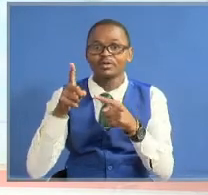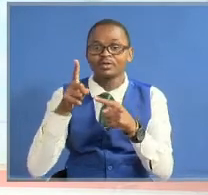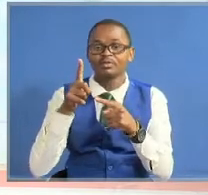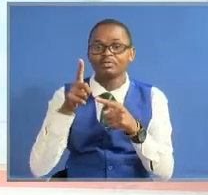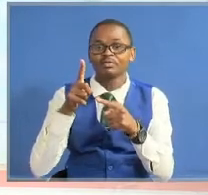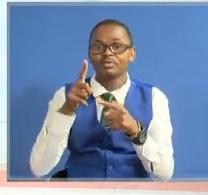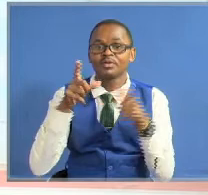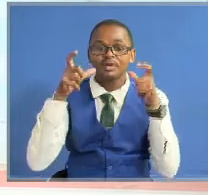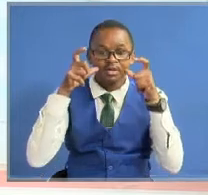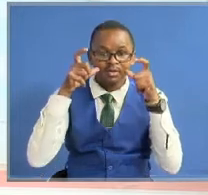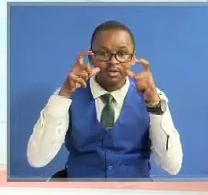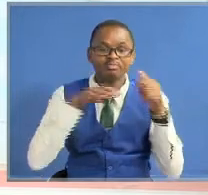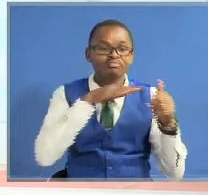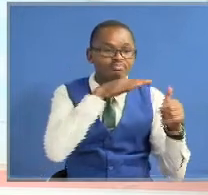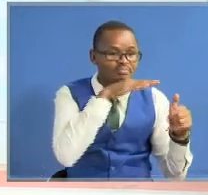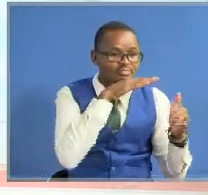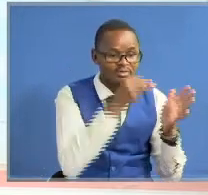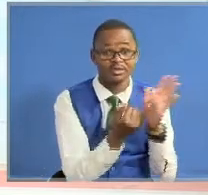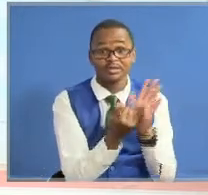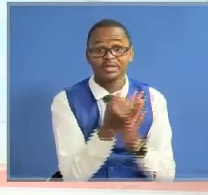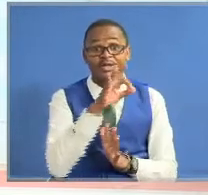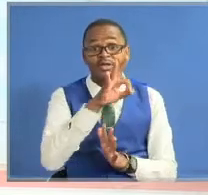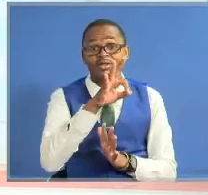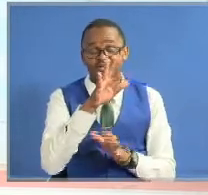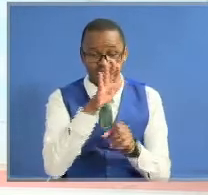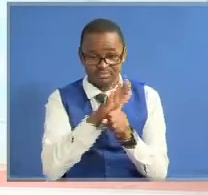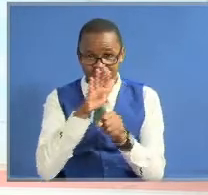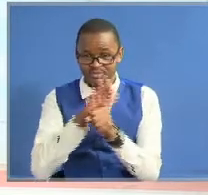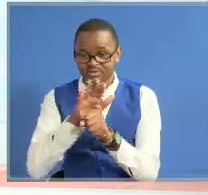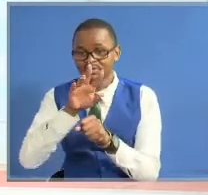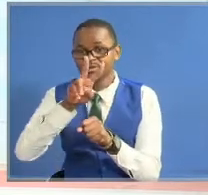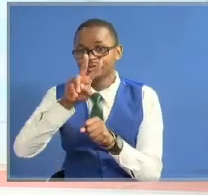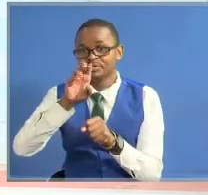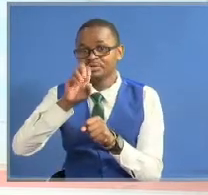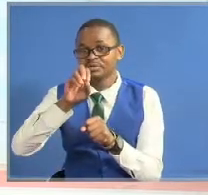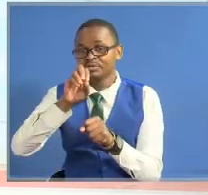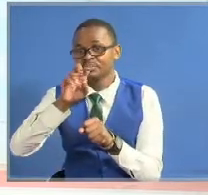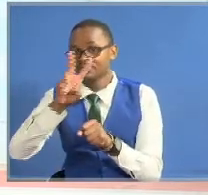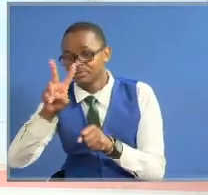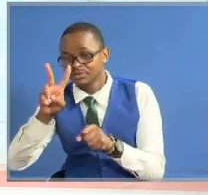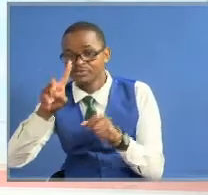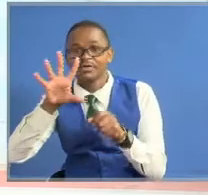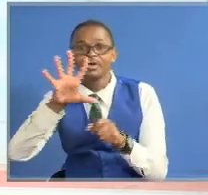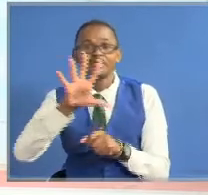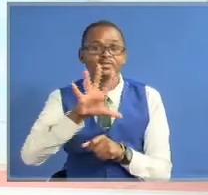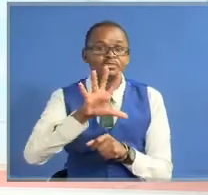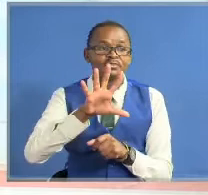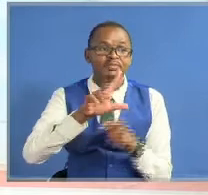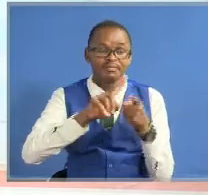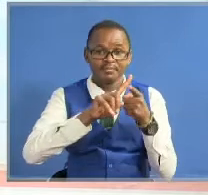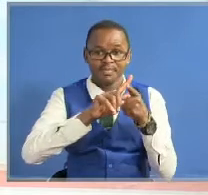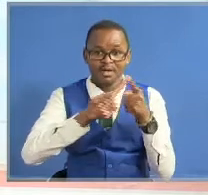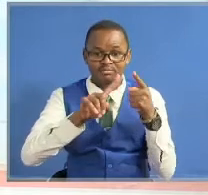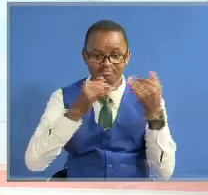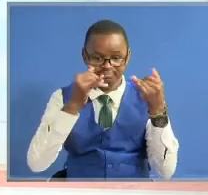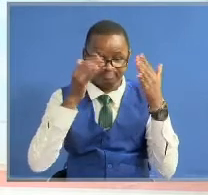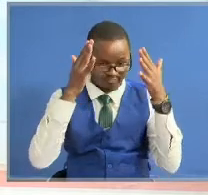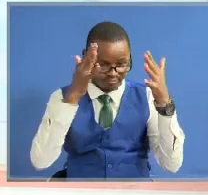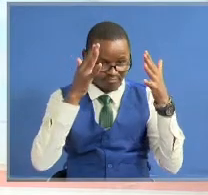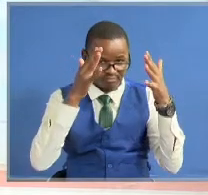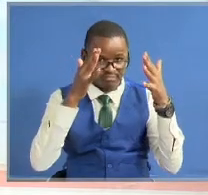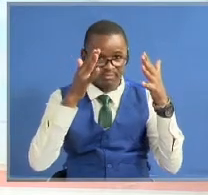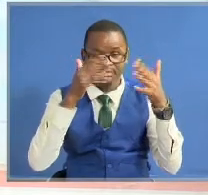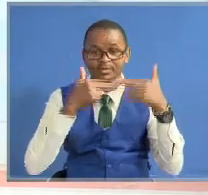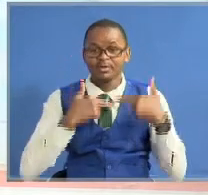follows AIDS-related deaths increasing threefold since 2000 to 2015. However, it has come to the attention that